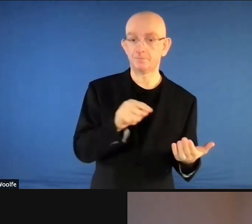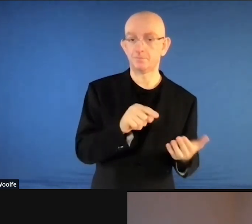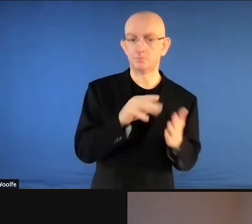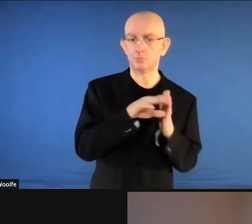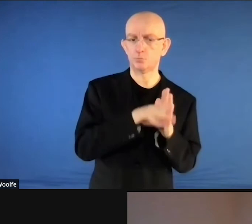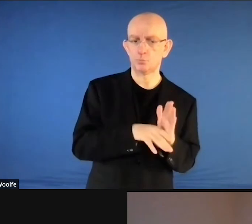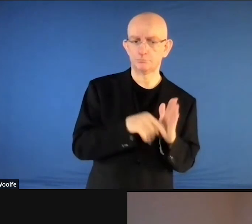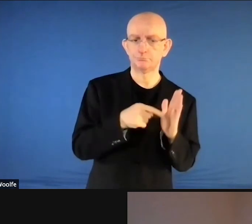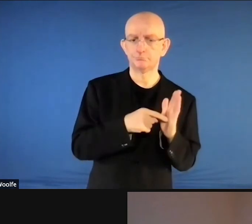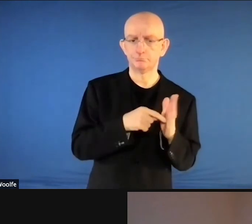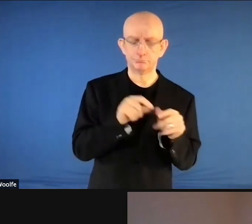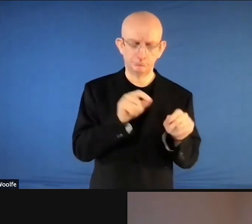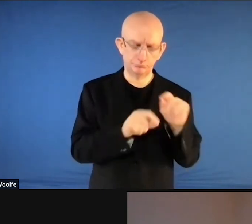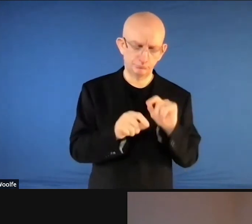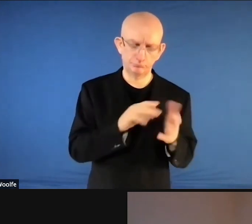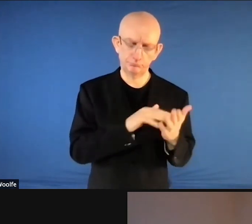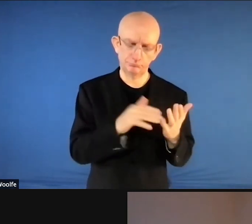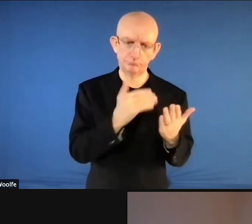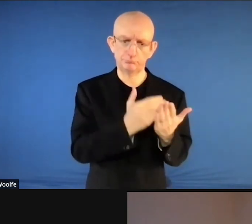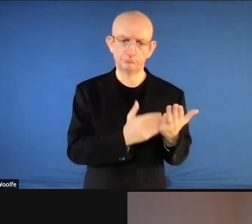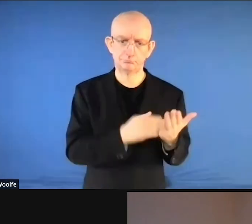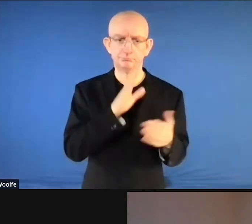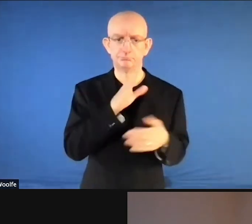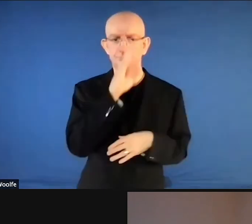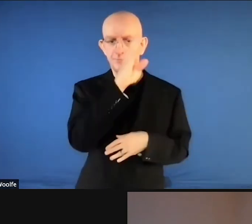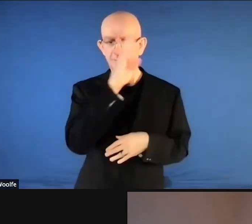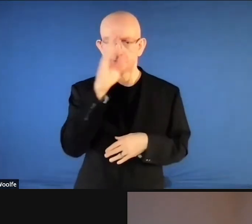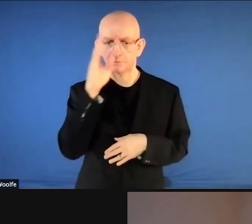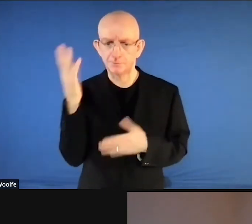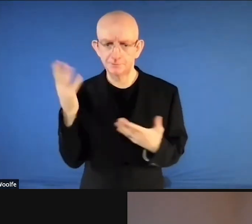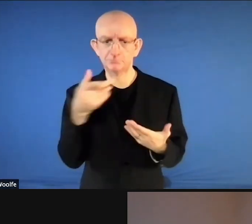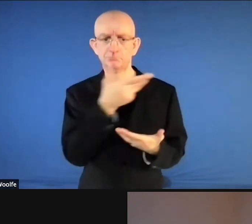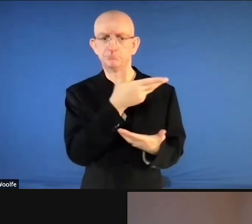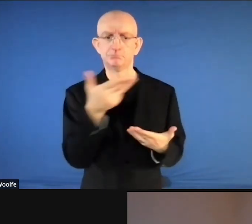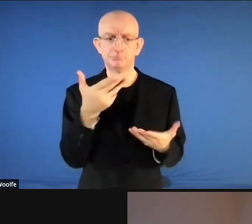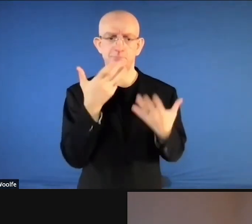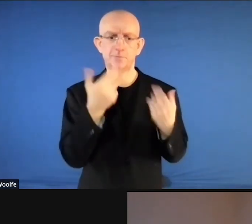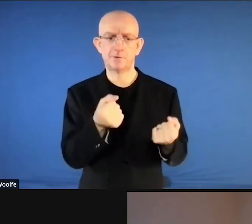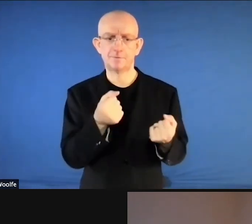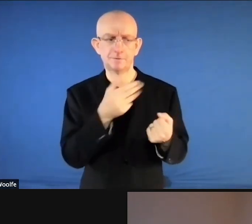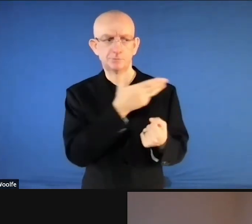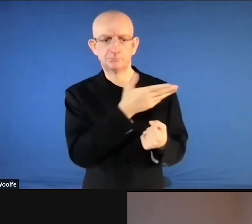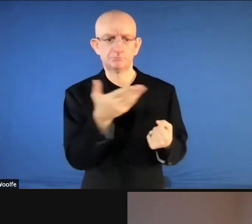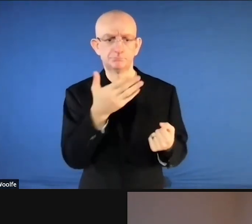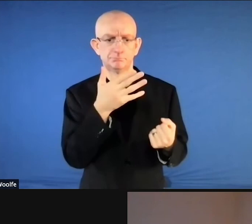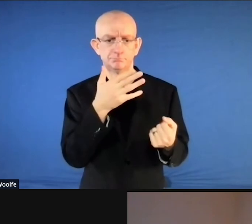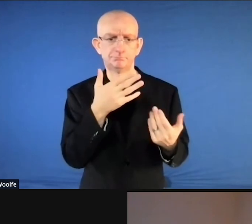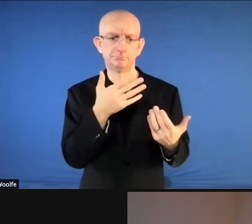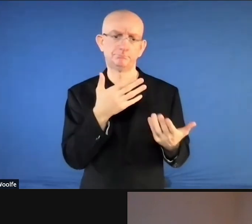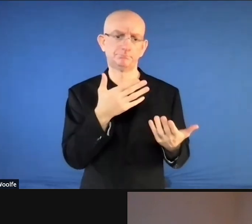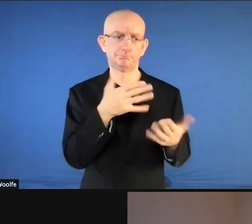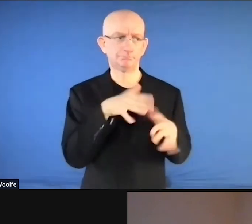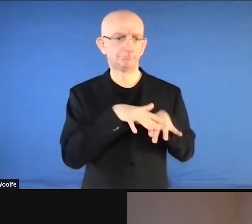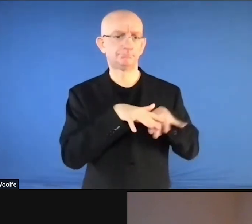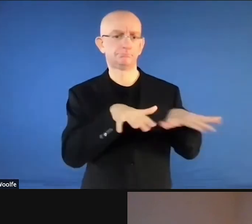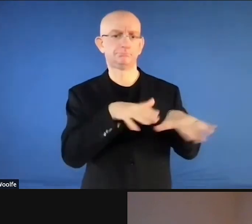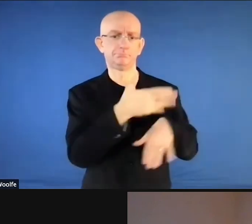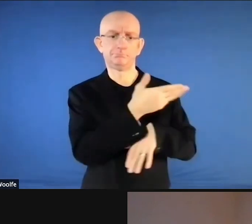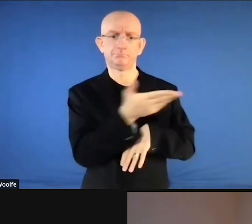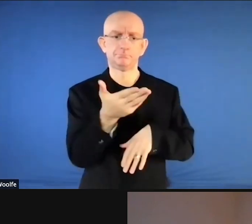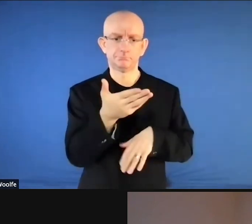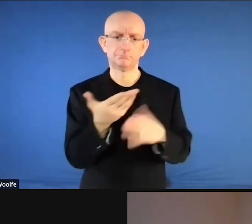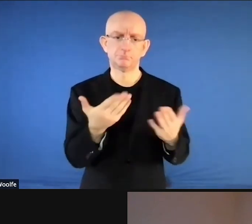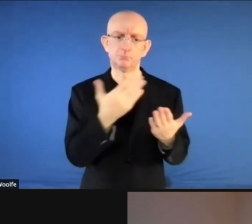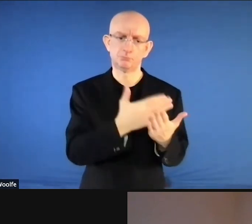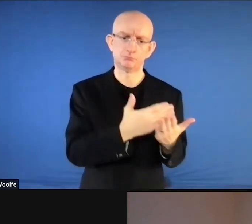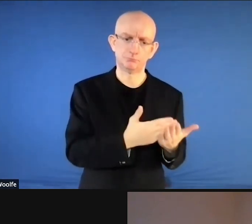audience, it is the case that many of the same principles apply to related research work in